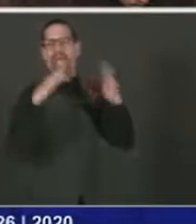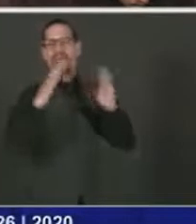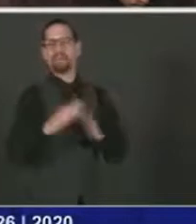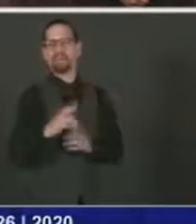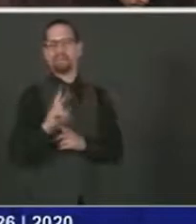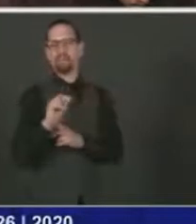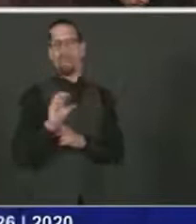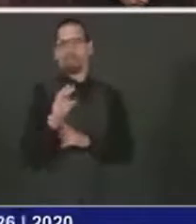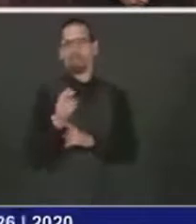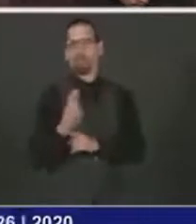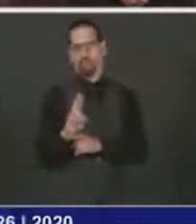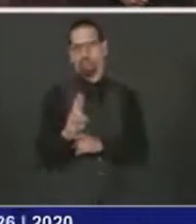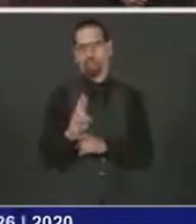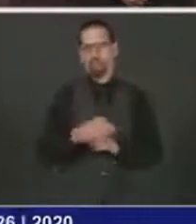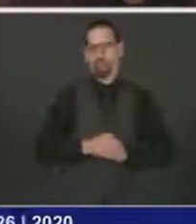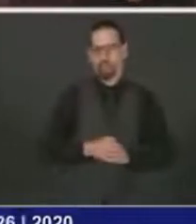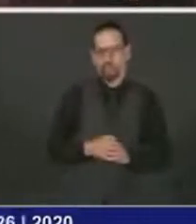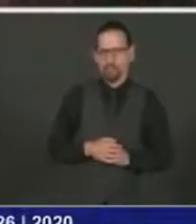what are you hearing from